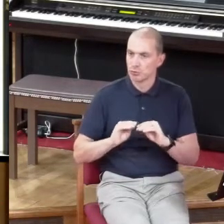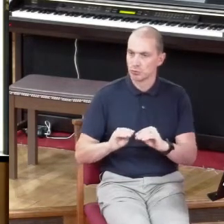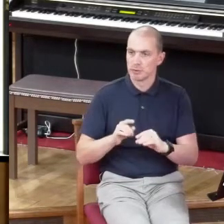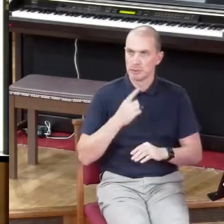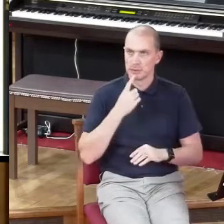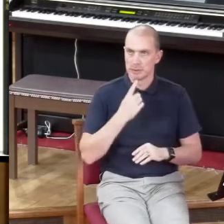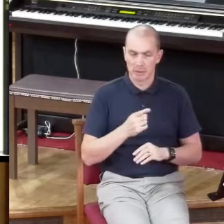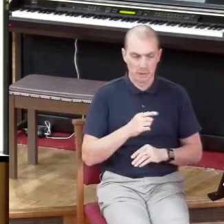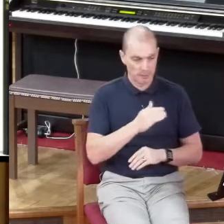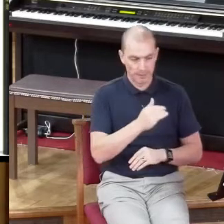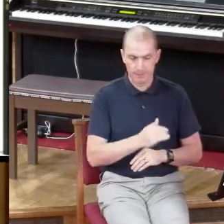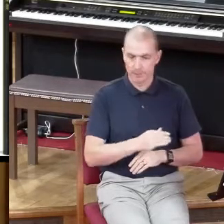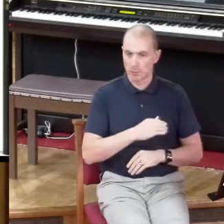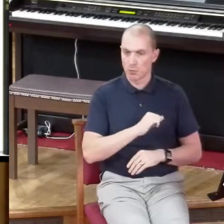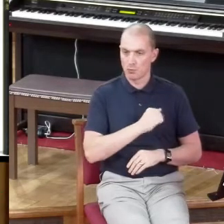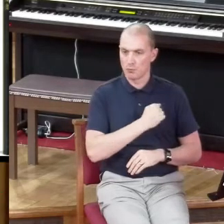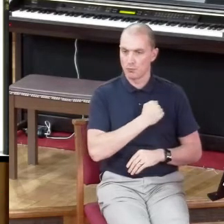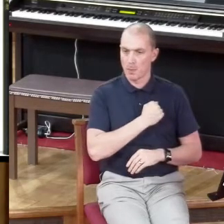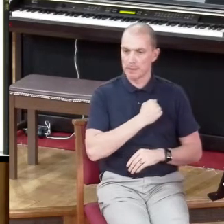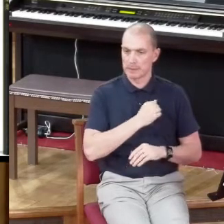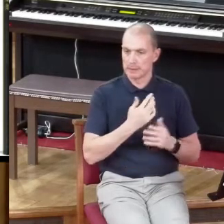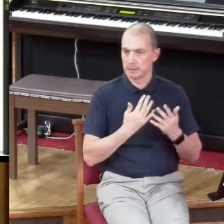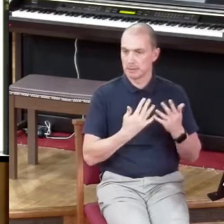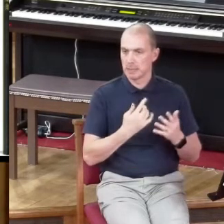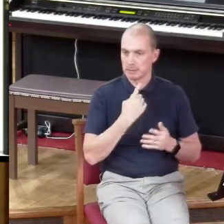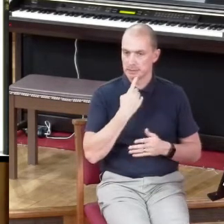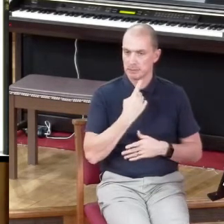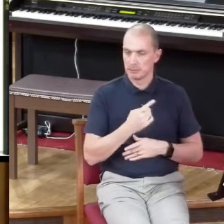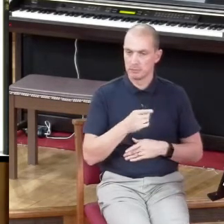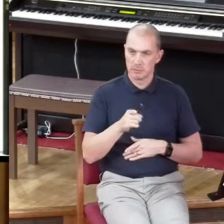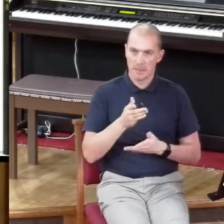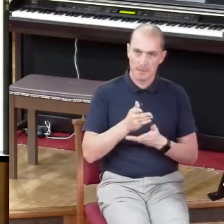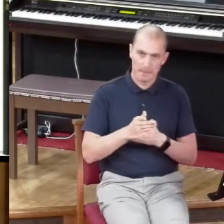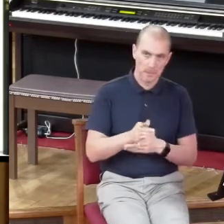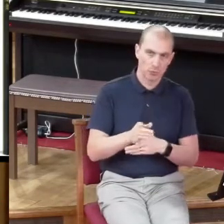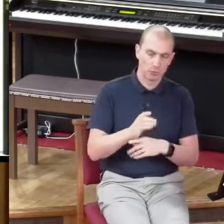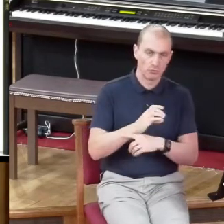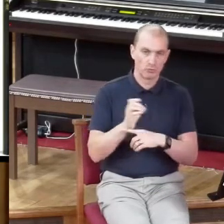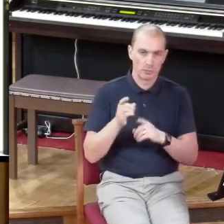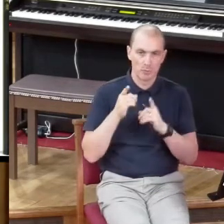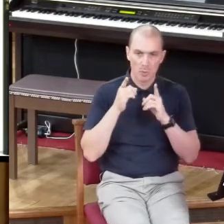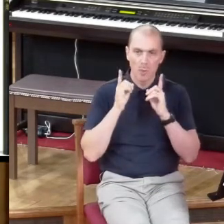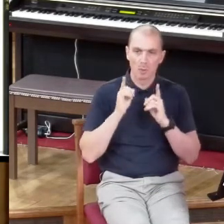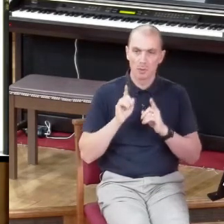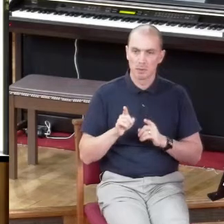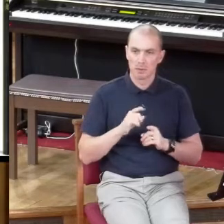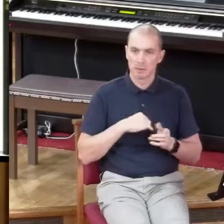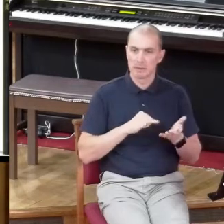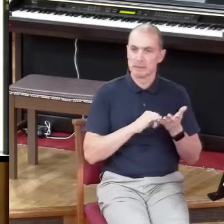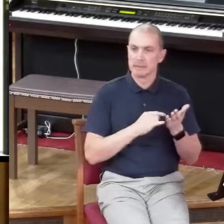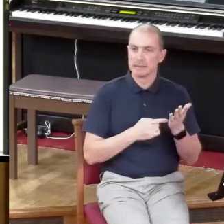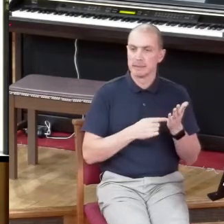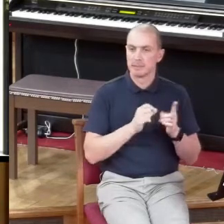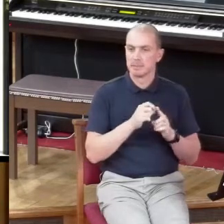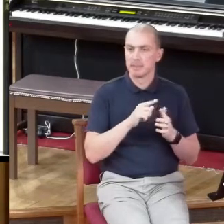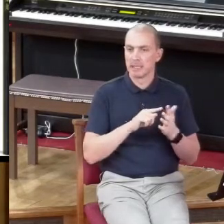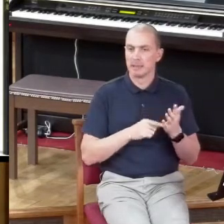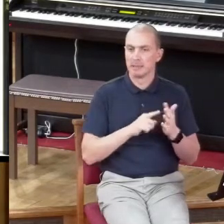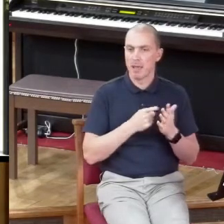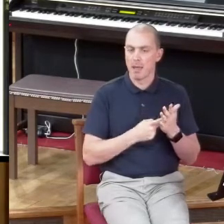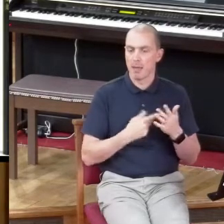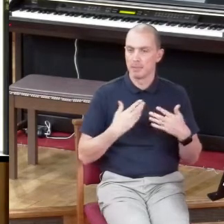as we saw in Romans 10. And if we put all those things together with, say, Peter's preaching at Pentecost, if you remember